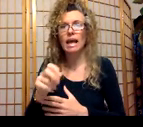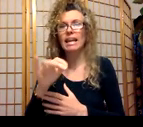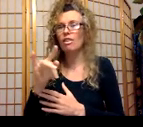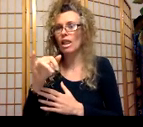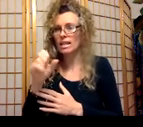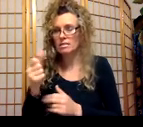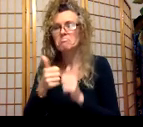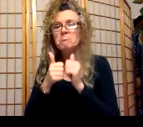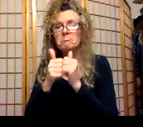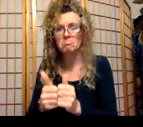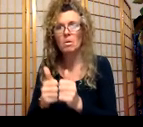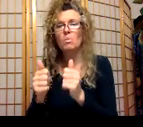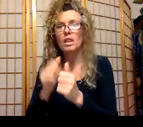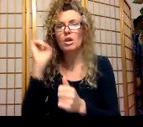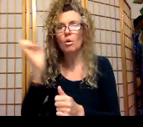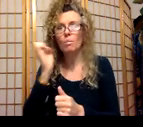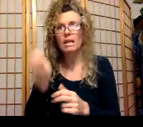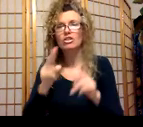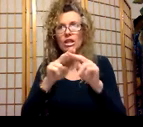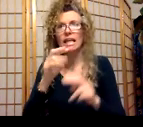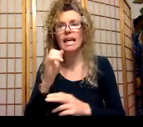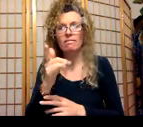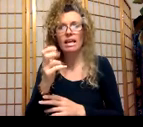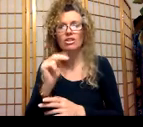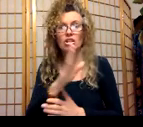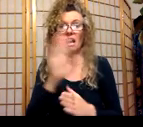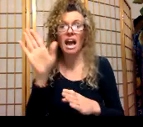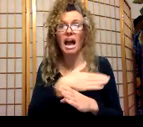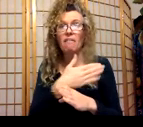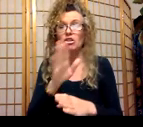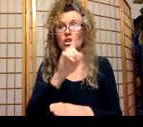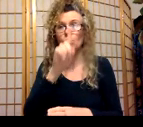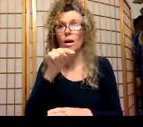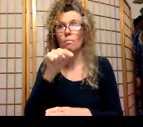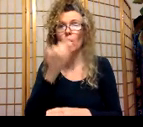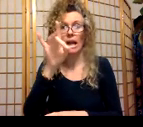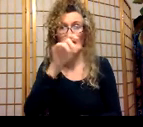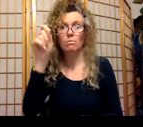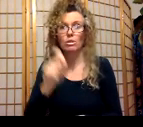the European inflation, which averages 1.8% a year.